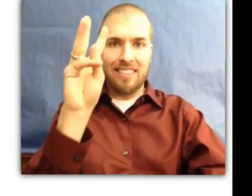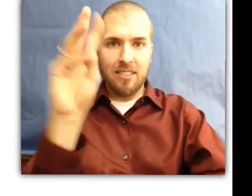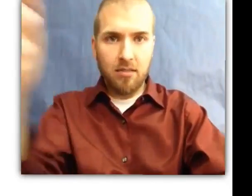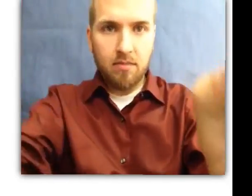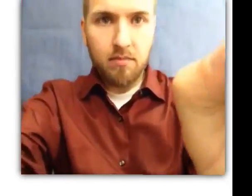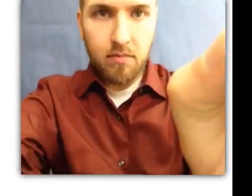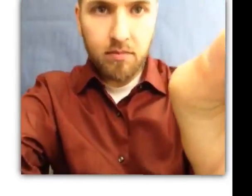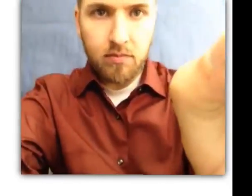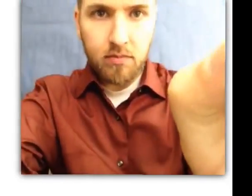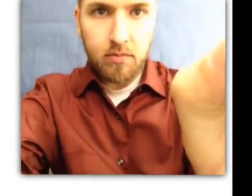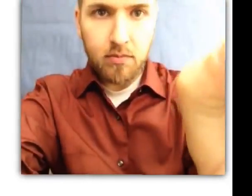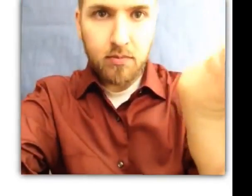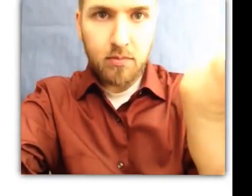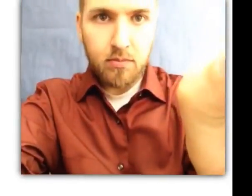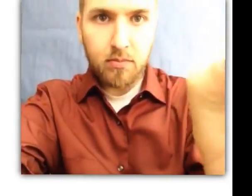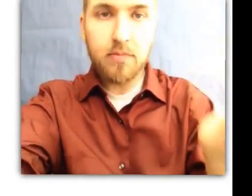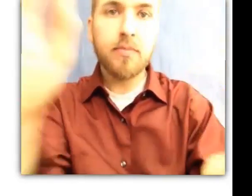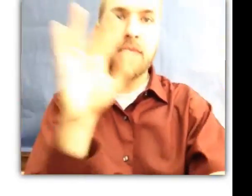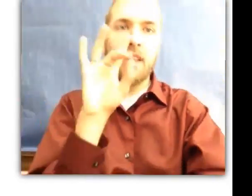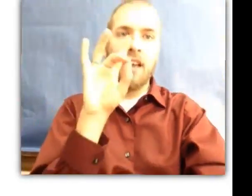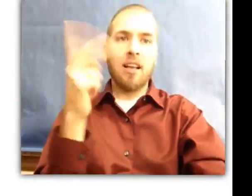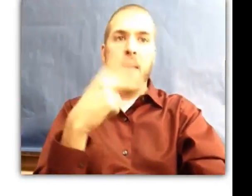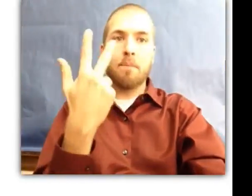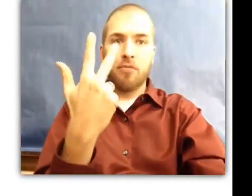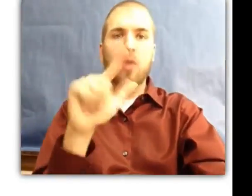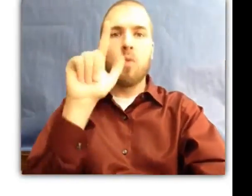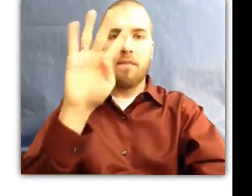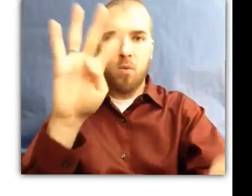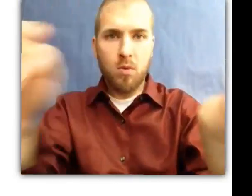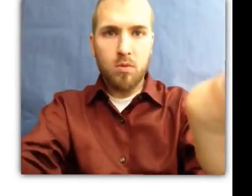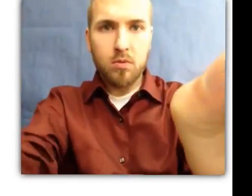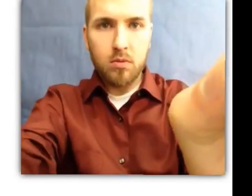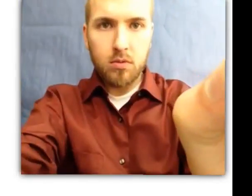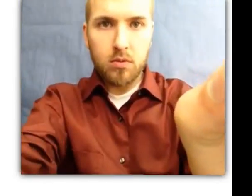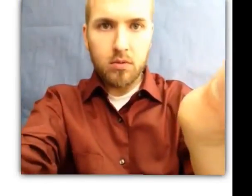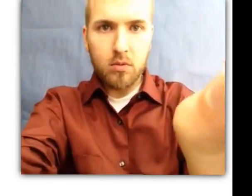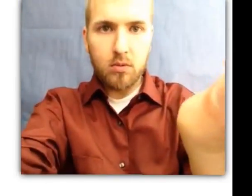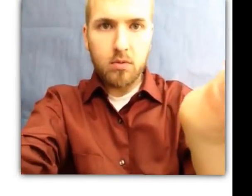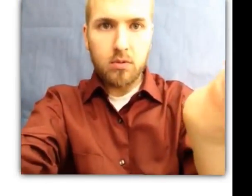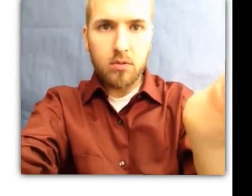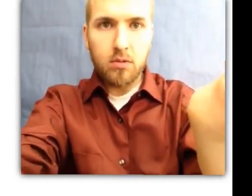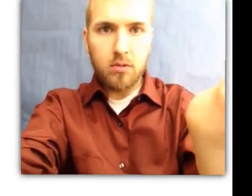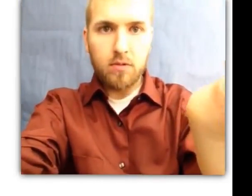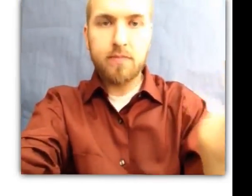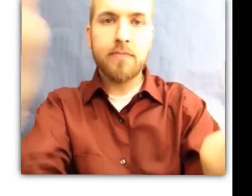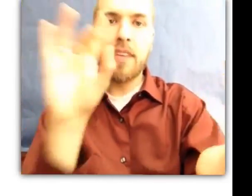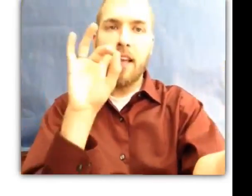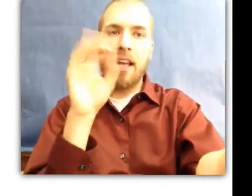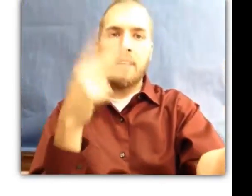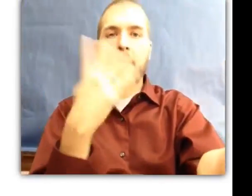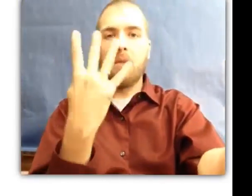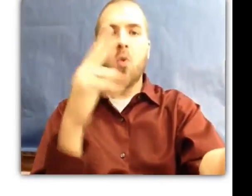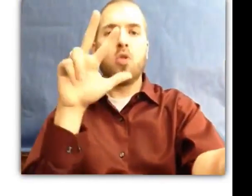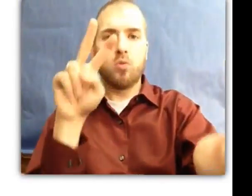So we'll start with 8 times 2 because 8 times 1 is higher than 6. So 8 times 2 is 16, times 3